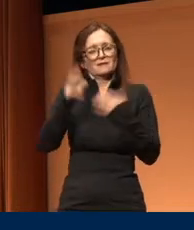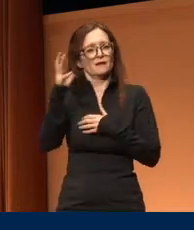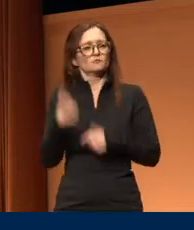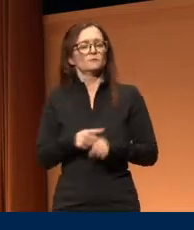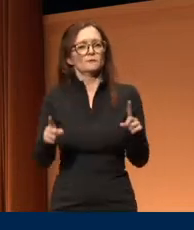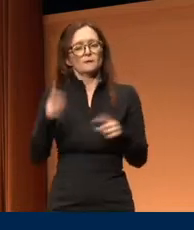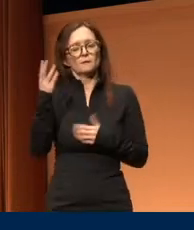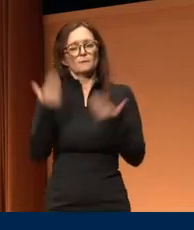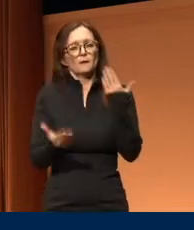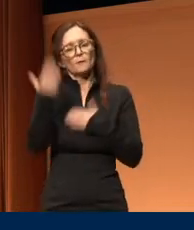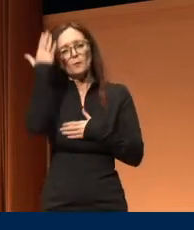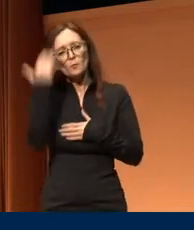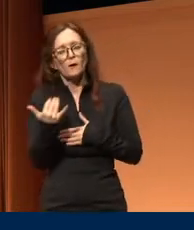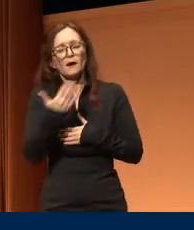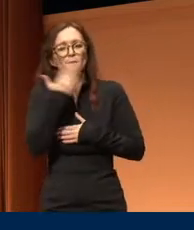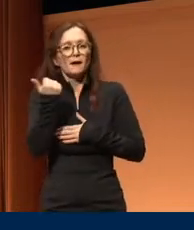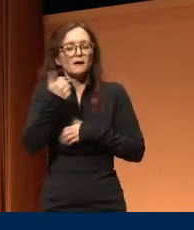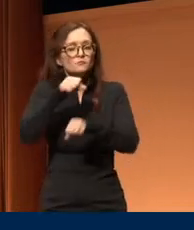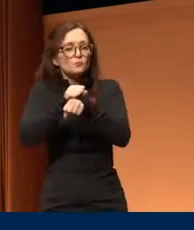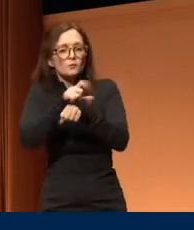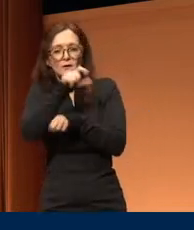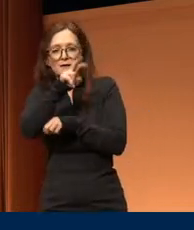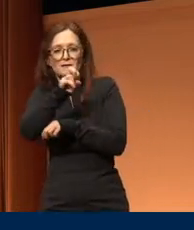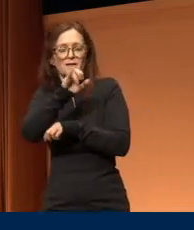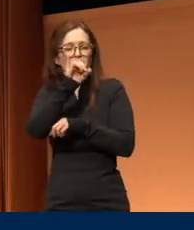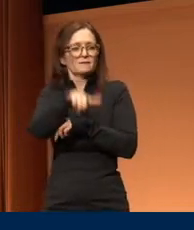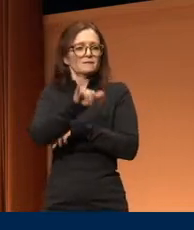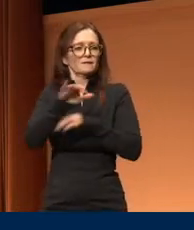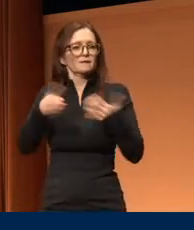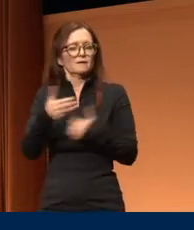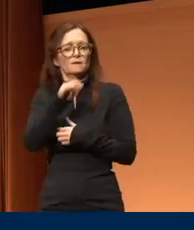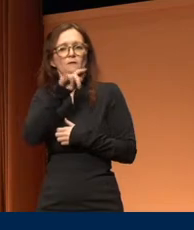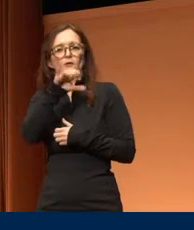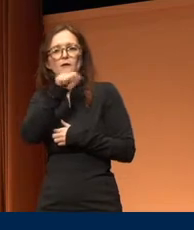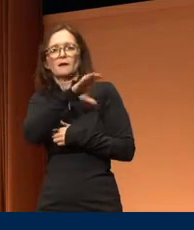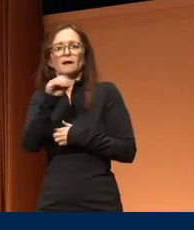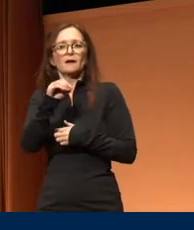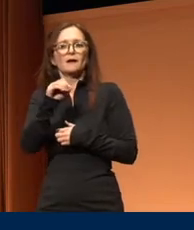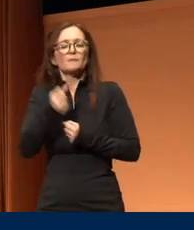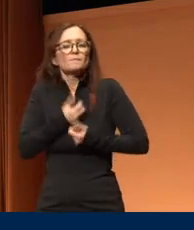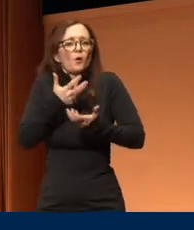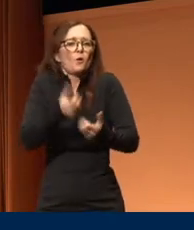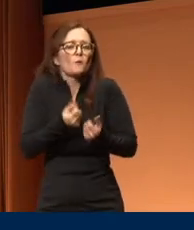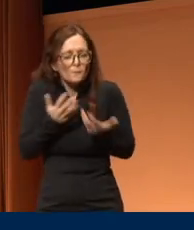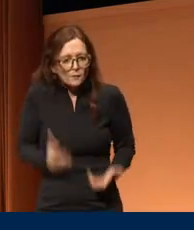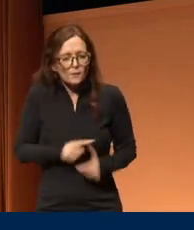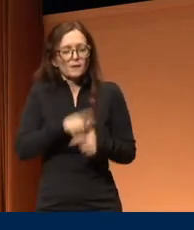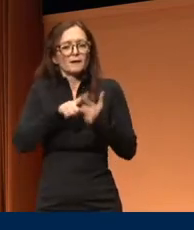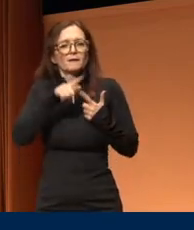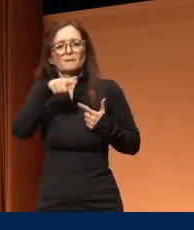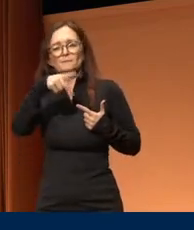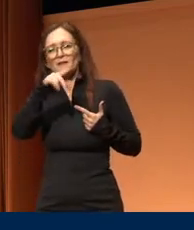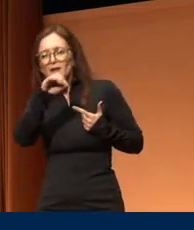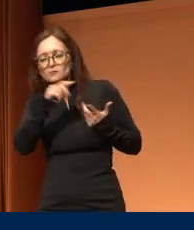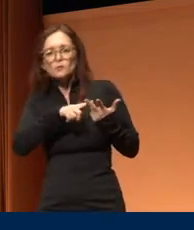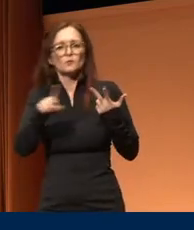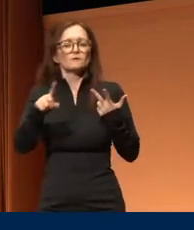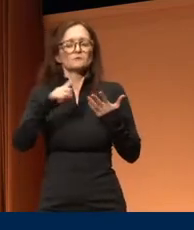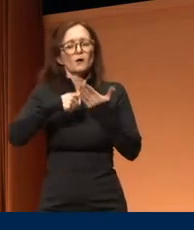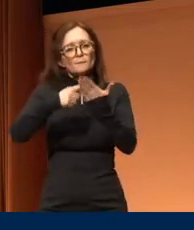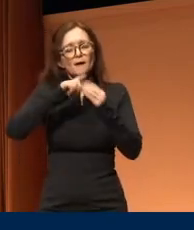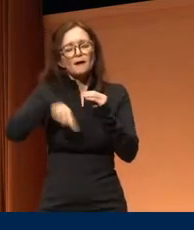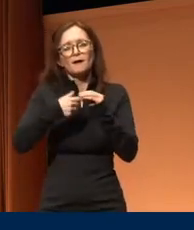That's probably why the best work on love has been produced by artists, poets, singers. Even Plato spoke about it in allegorical rather